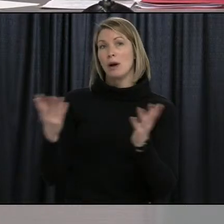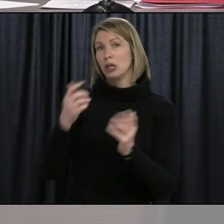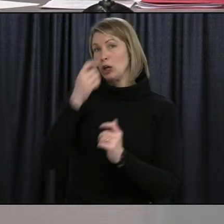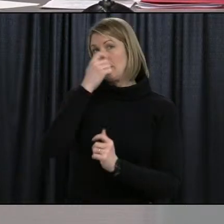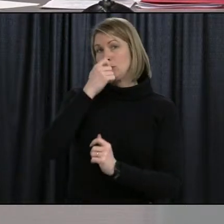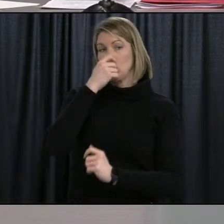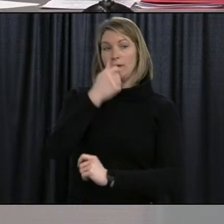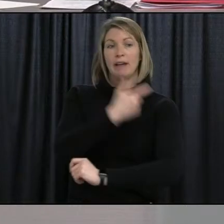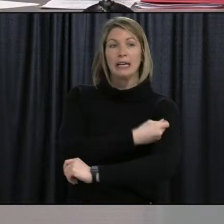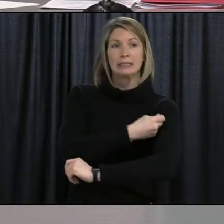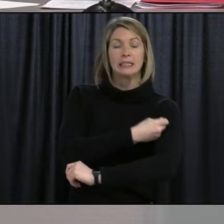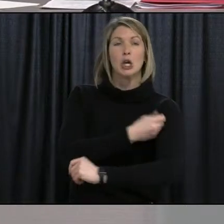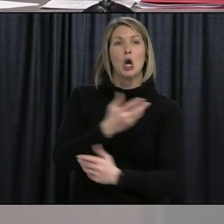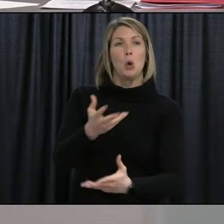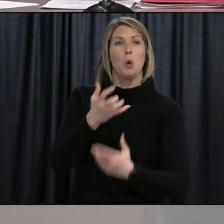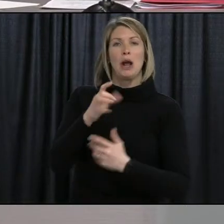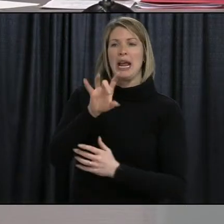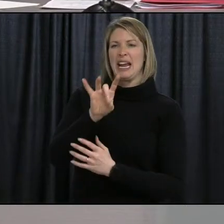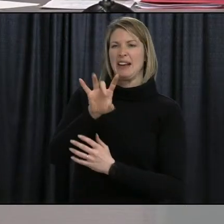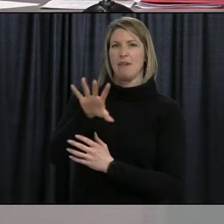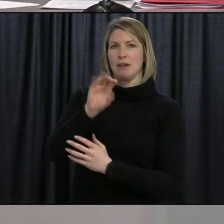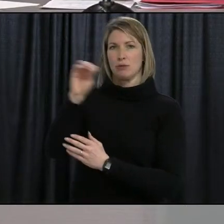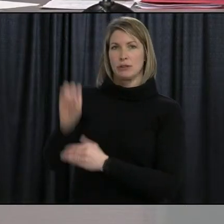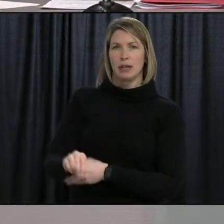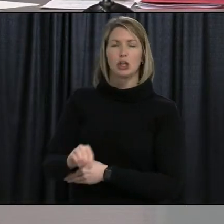those numbers and how many people got vaccinated.